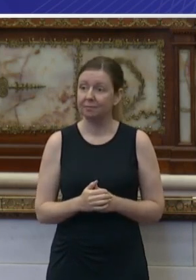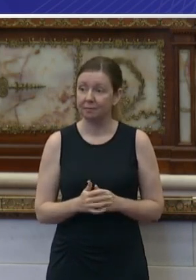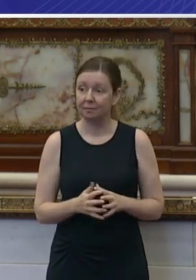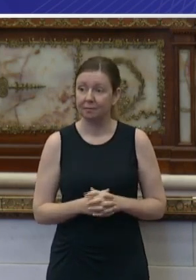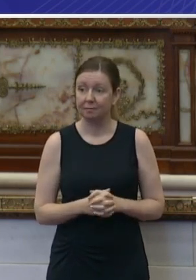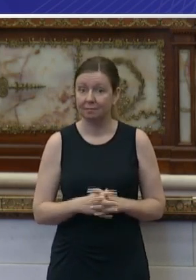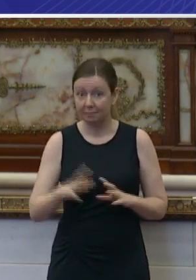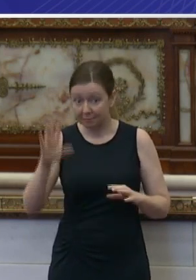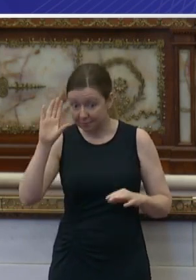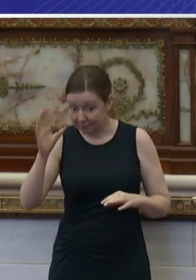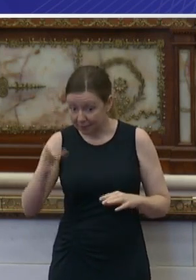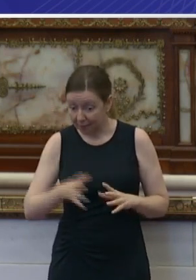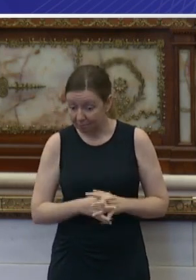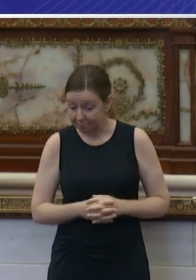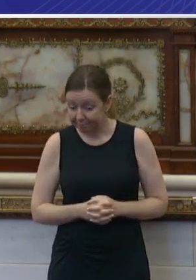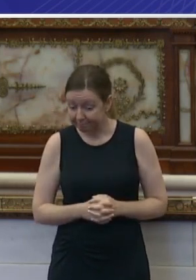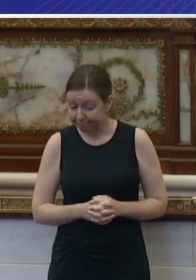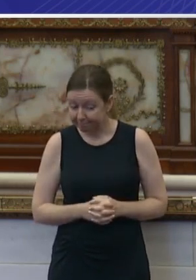Hello?